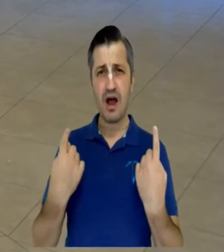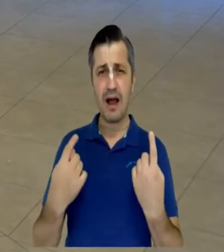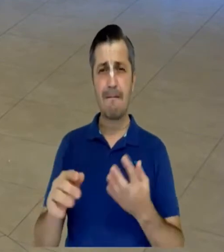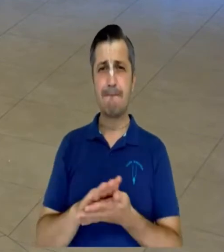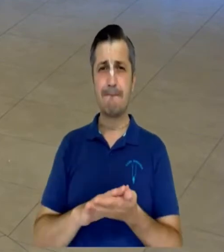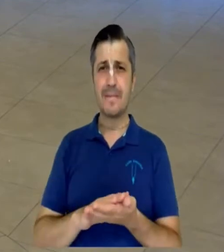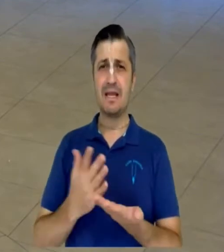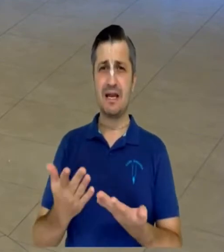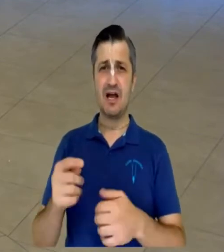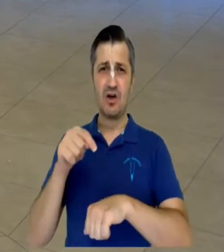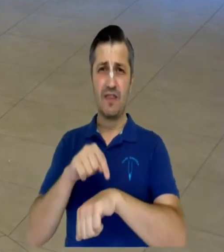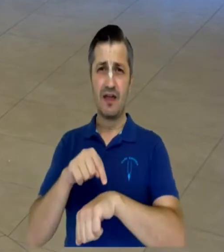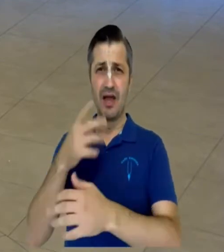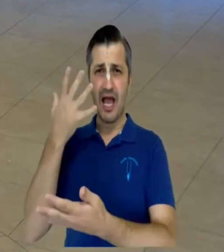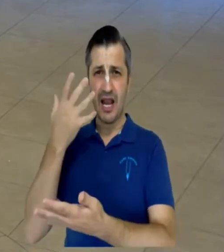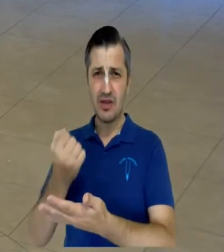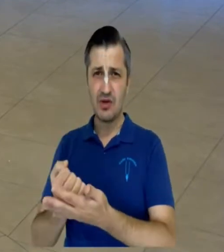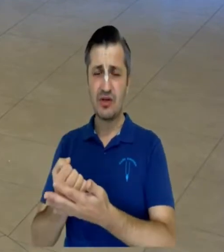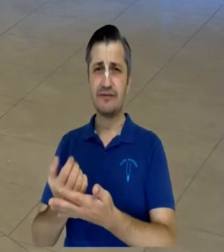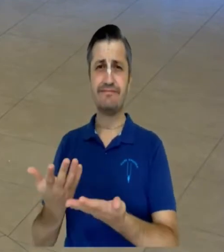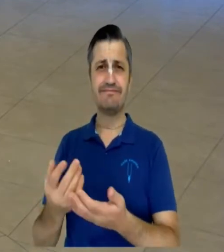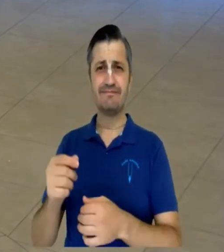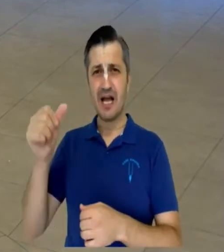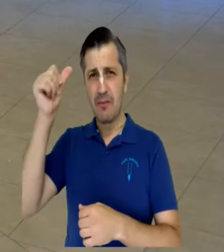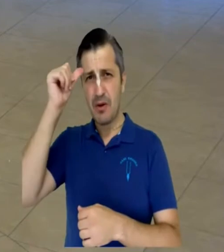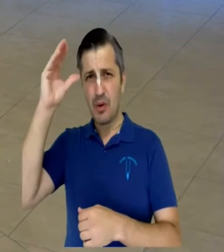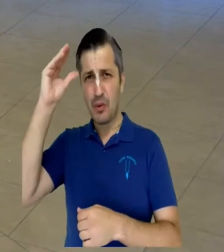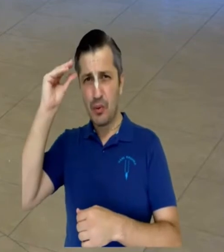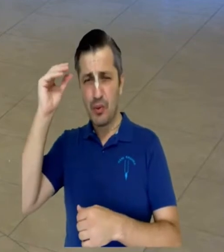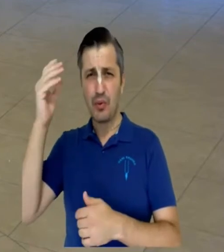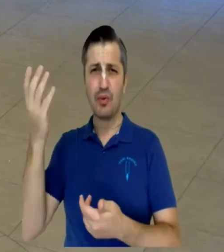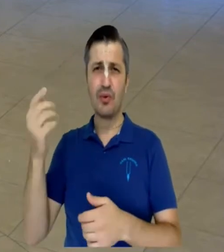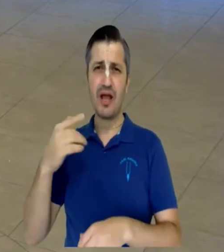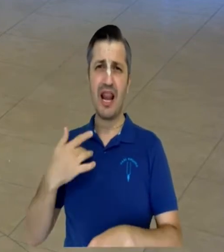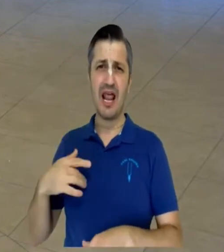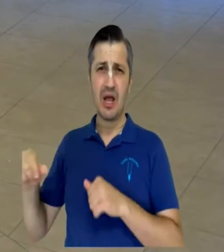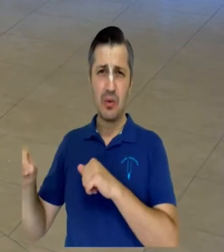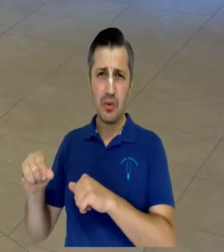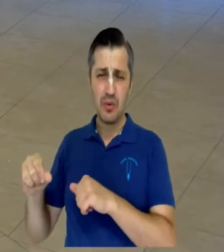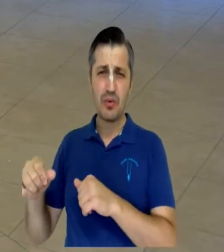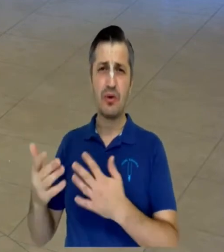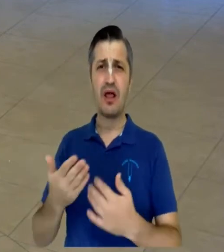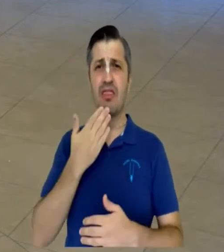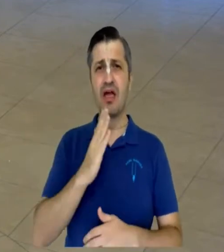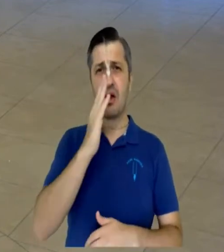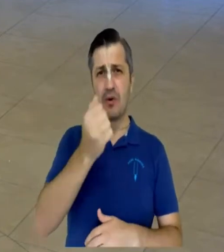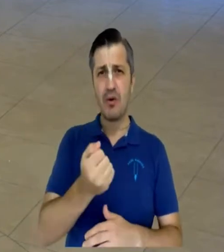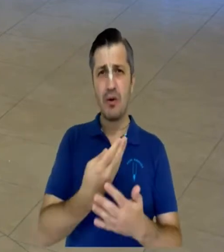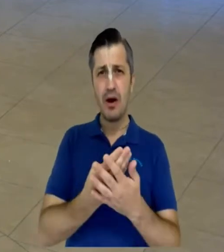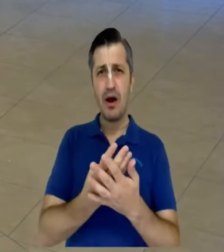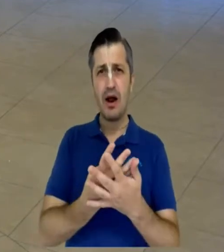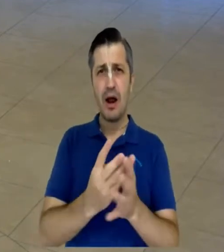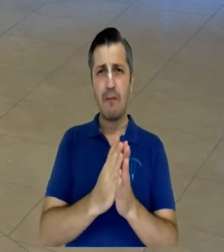and transformed many lives, and keeps transforming many lives. Whoever comes in contact with